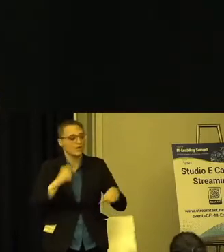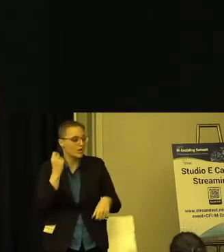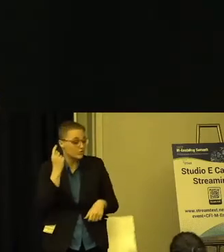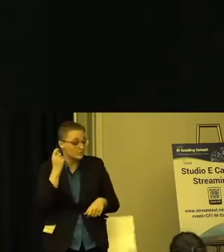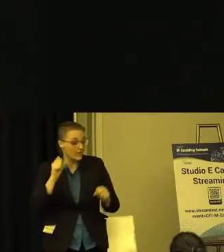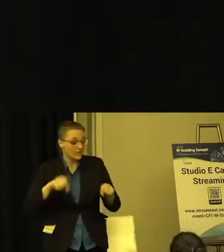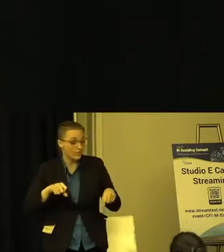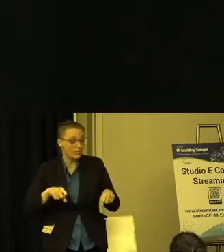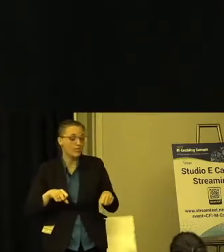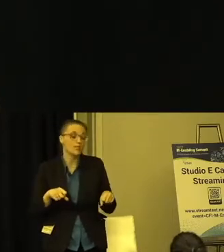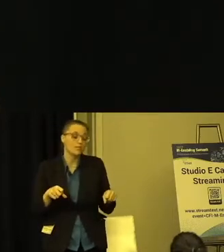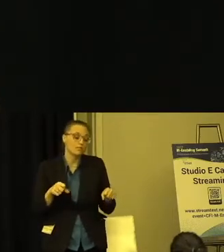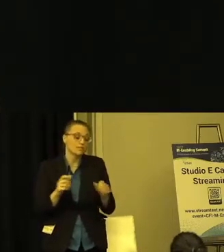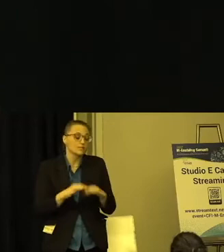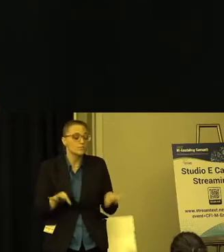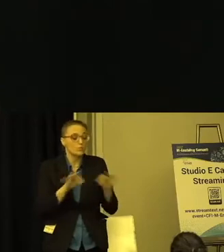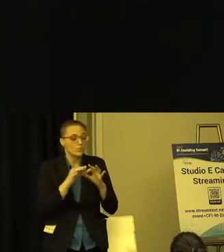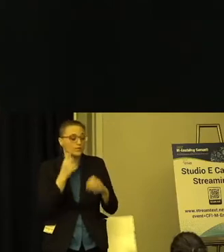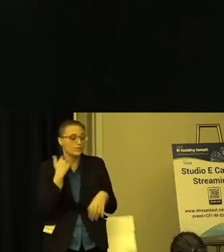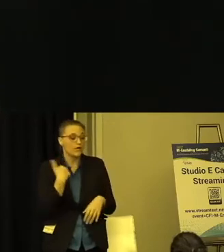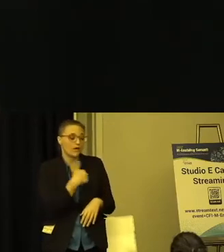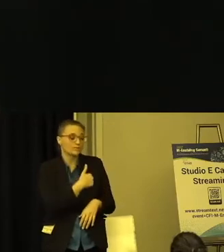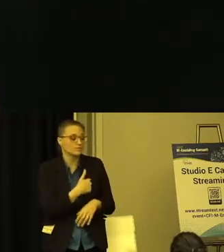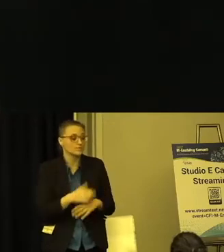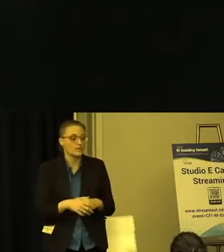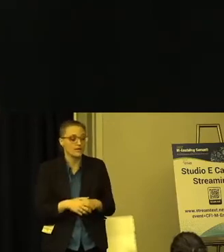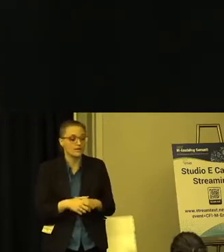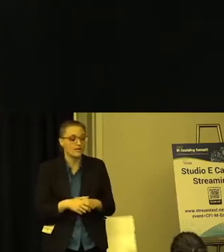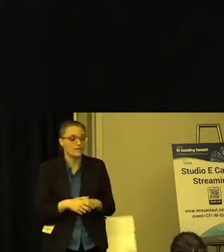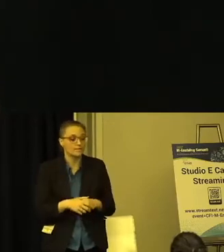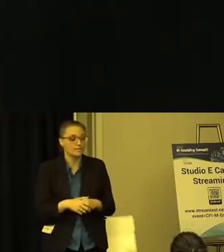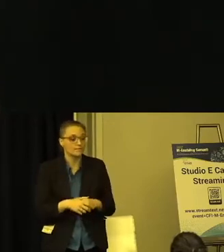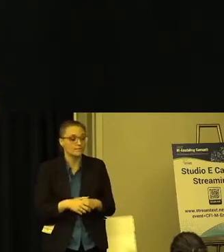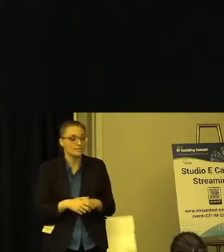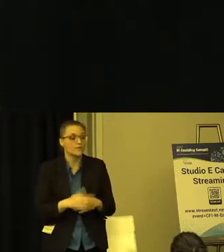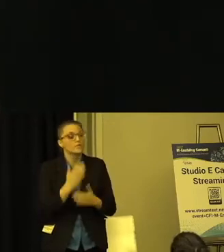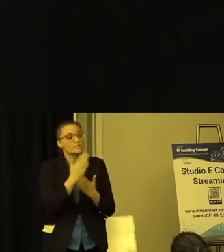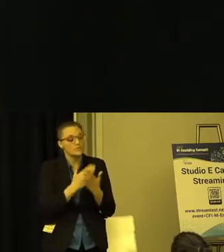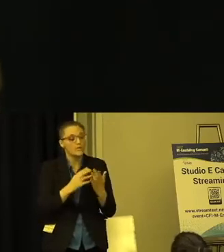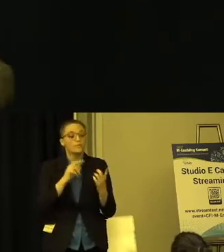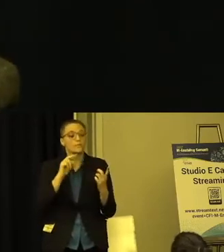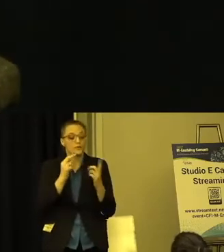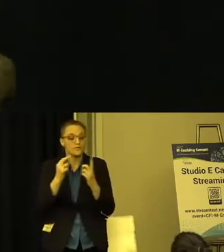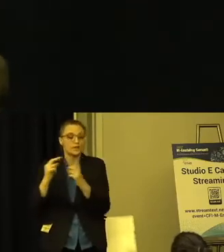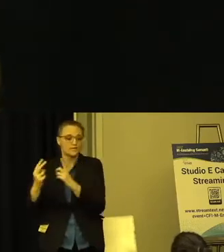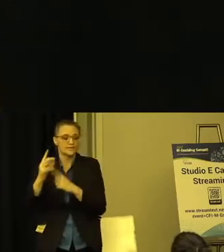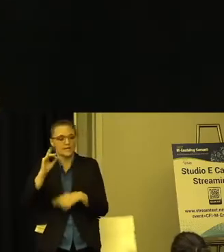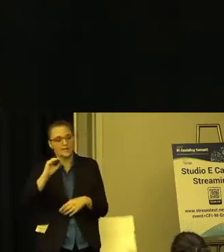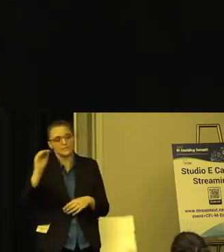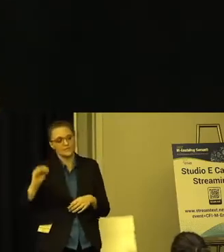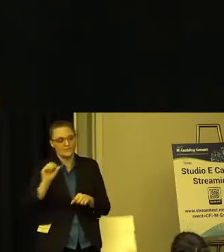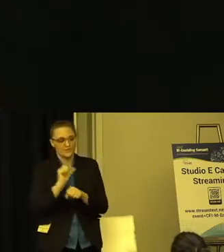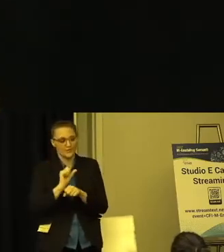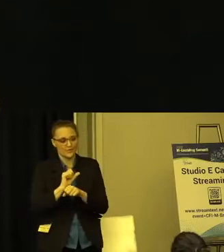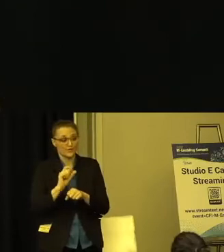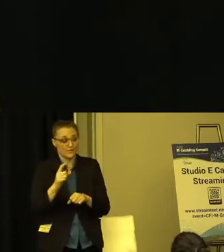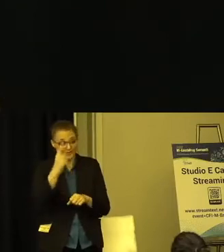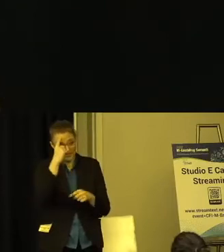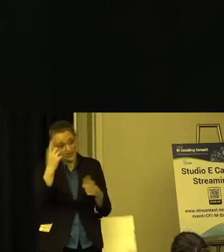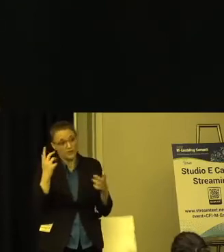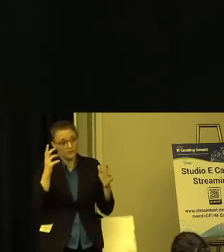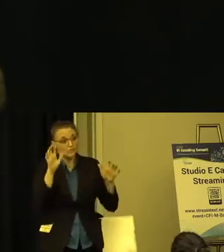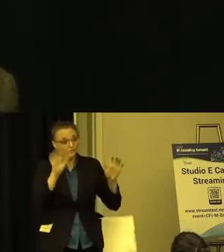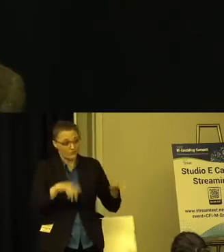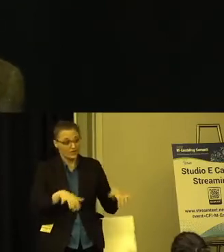understandable is really important to us. And from some perspectives, it's the 80% of the work. You think you've written your